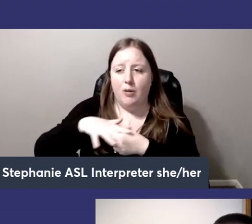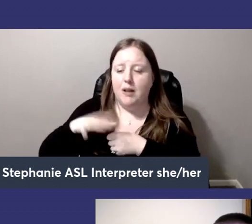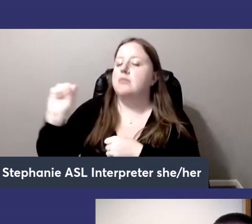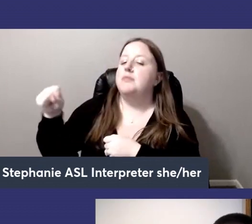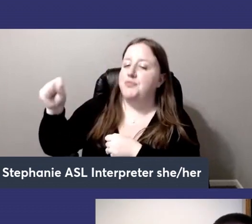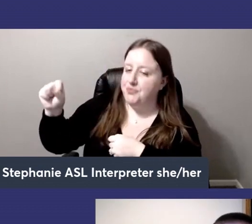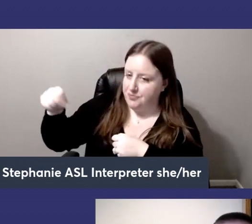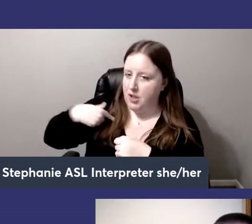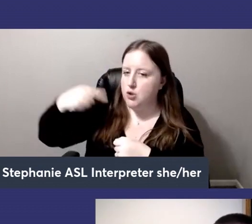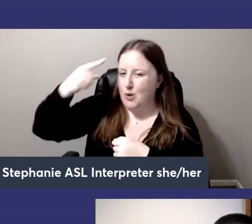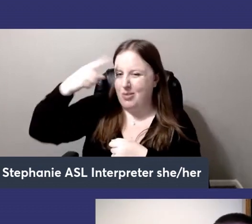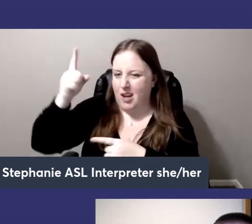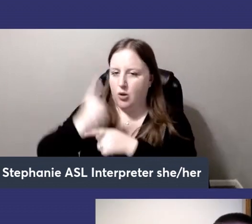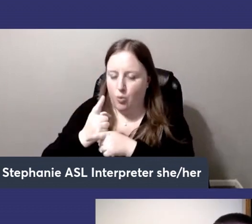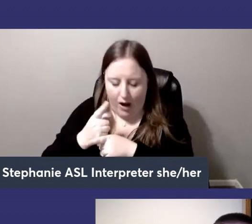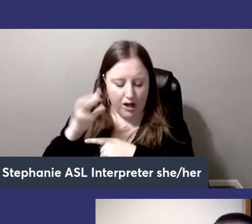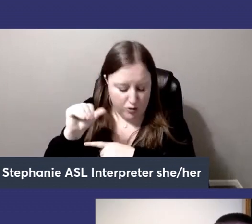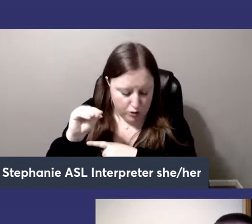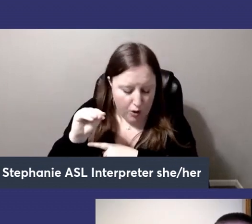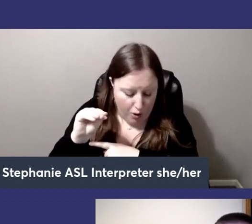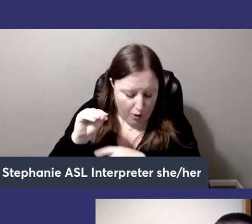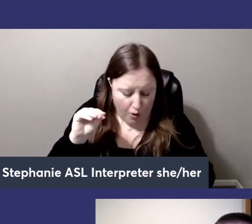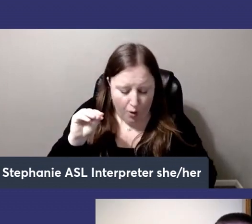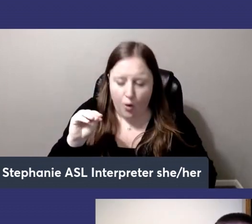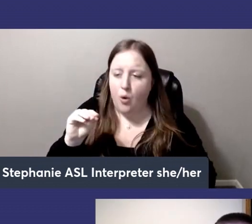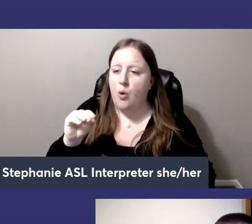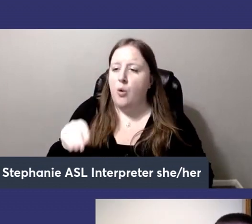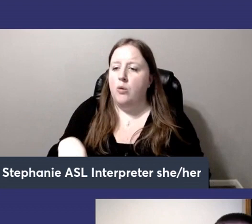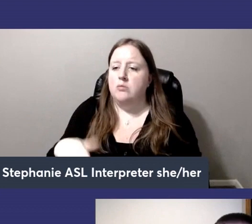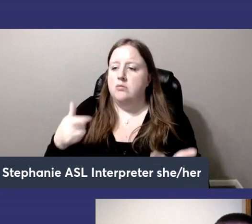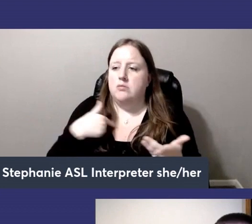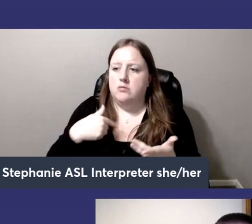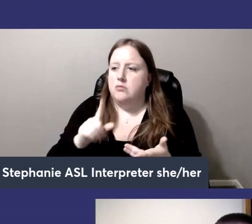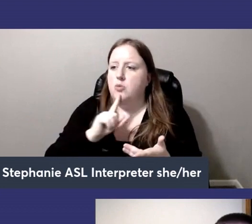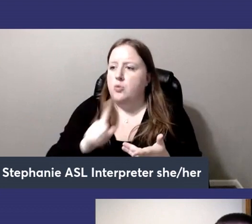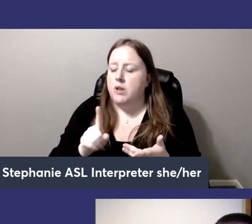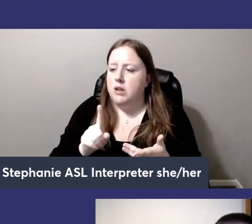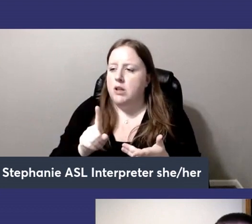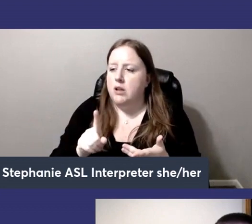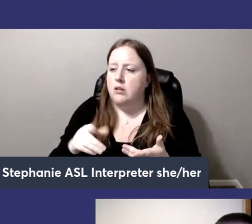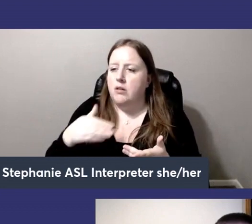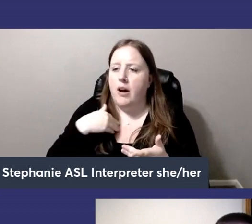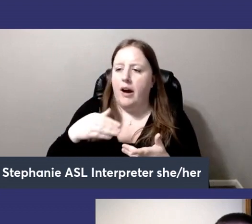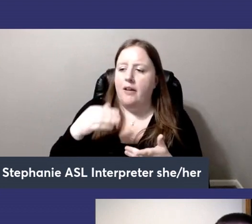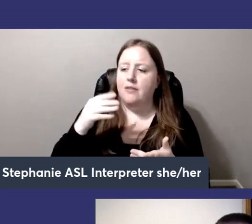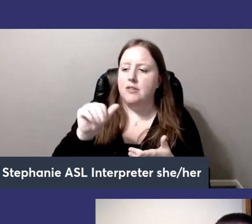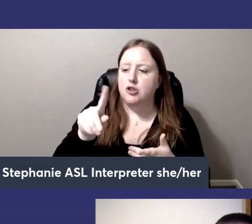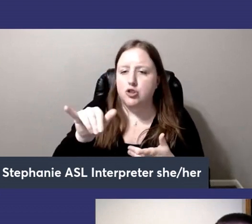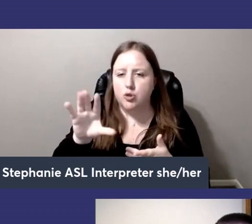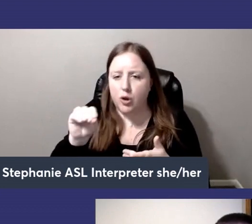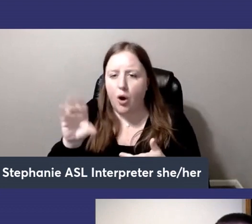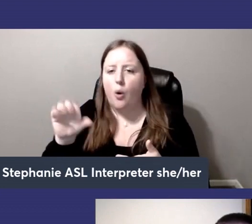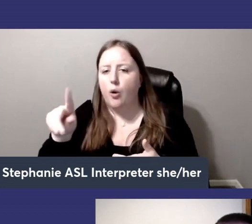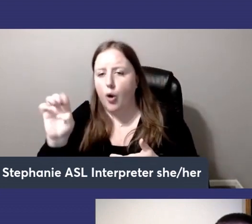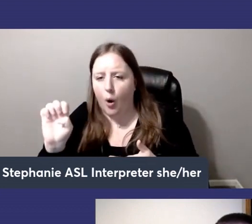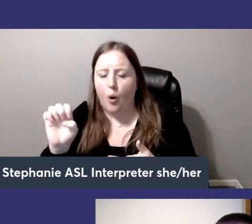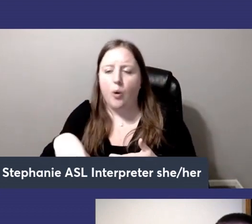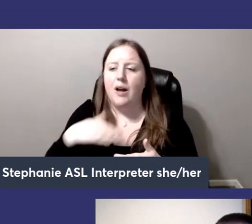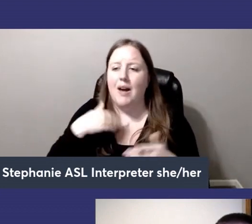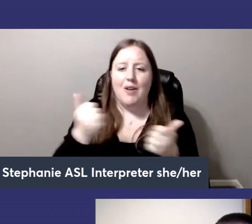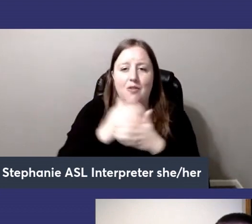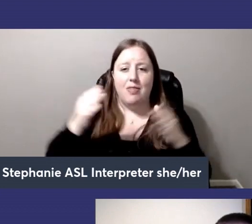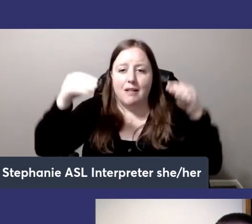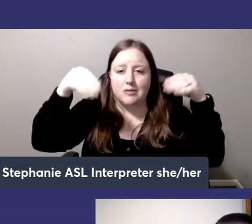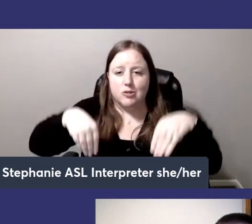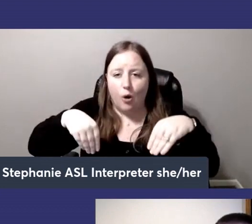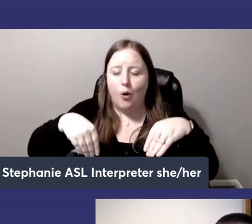what I'm token. thinking, right? So I'm obviously my history is .NET, right? So I've got Visual Studio, VS Code, Rider installed, right? Those are the